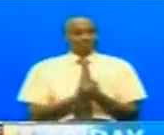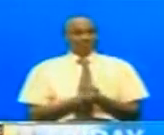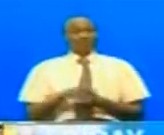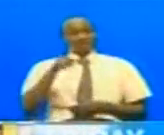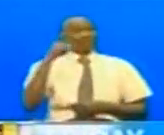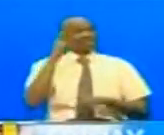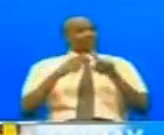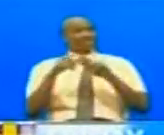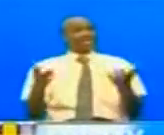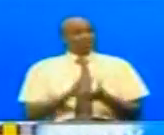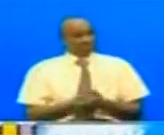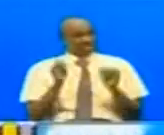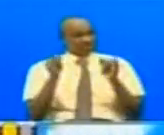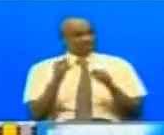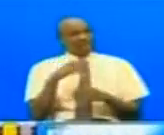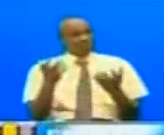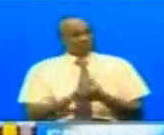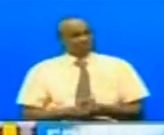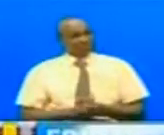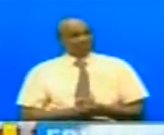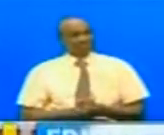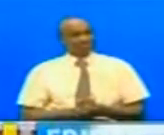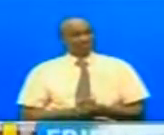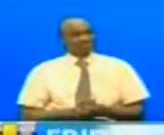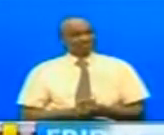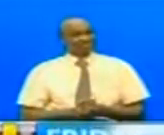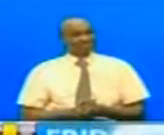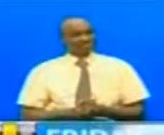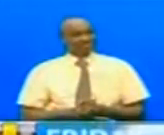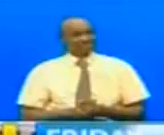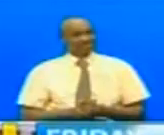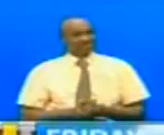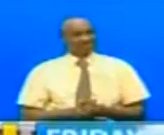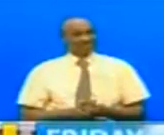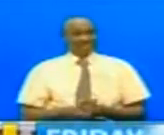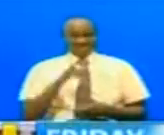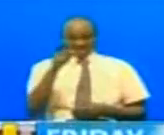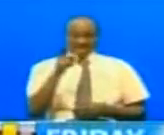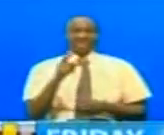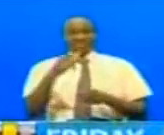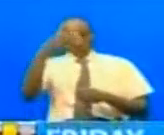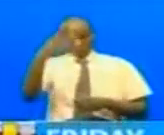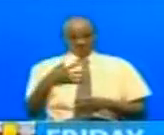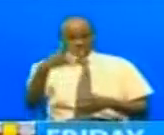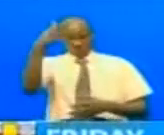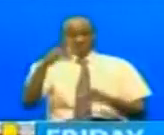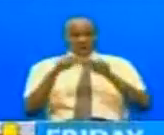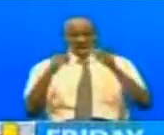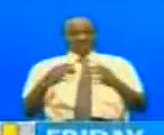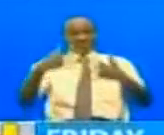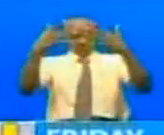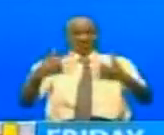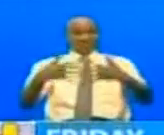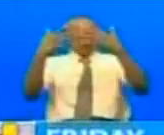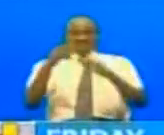was the experience? Kusoma news, how was it? the screen was running fast. Oh, it was fast. Yeah. Madeka, my